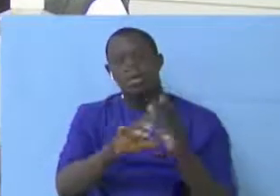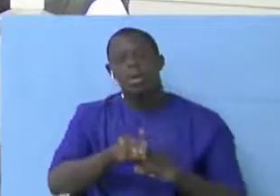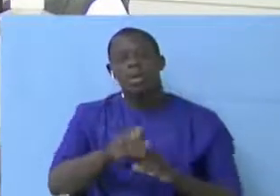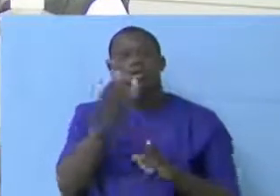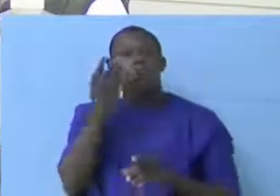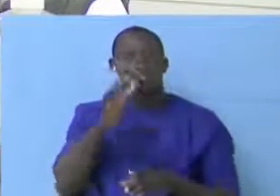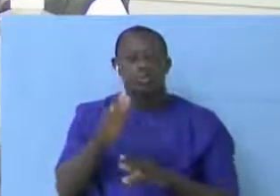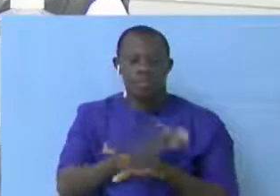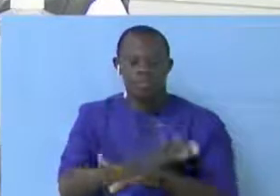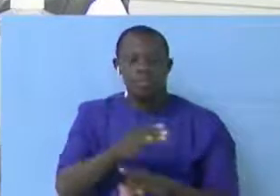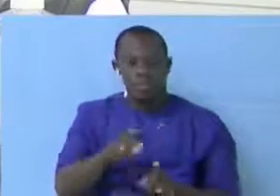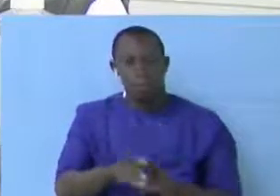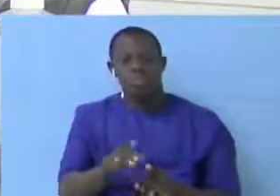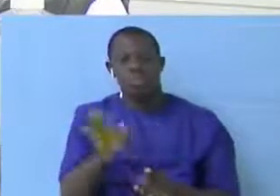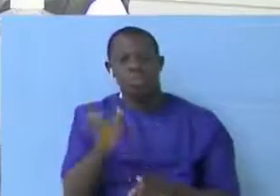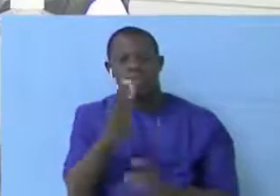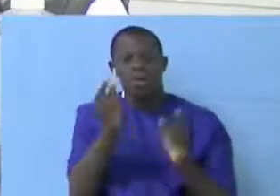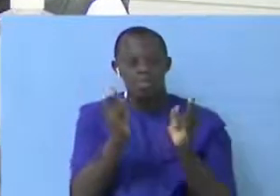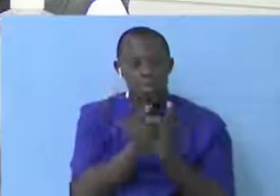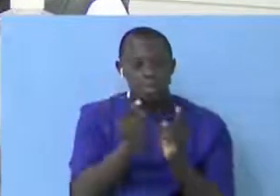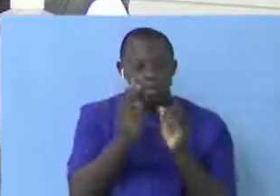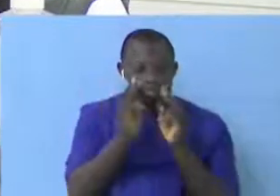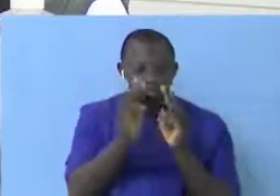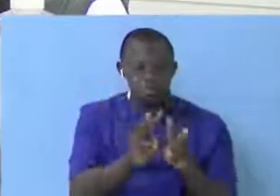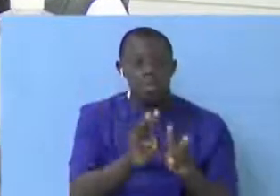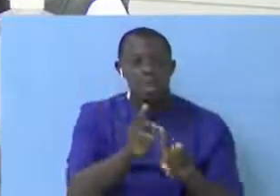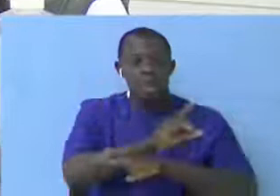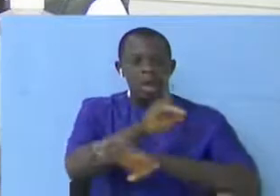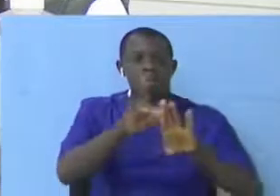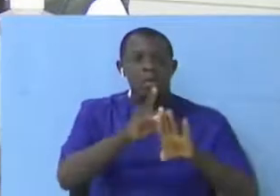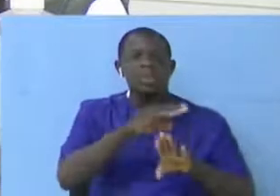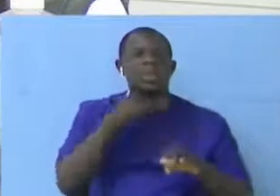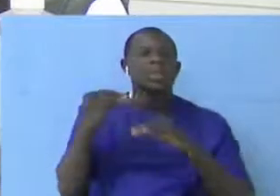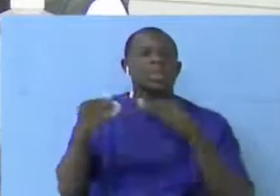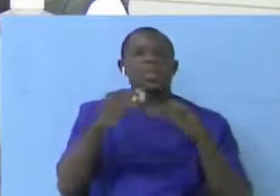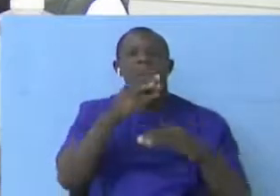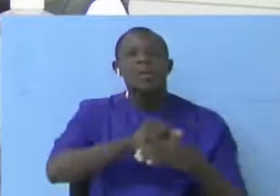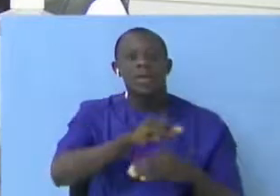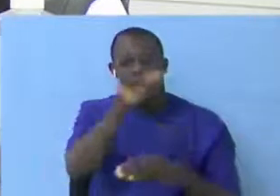we went to where they killed this man and buried him,